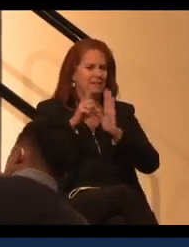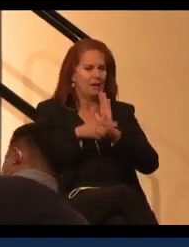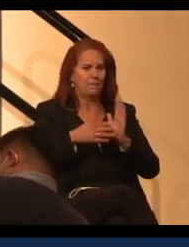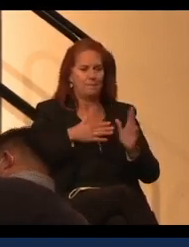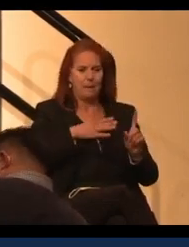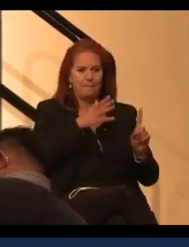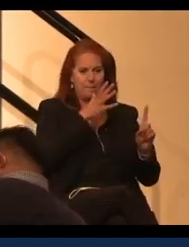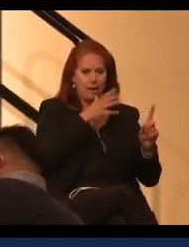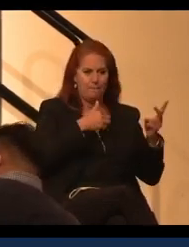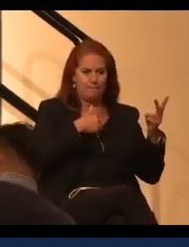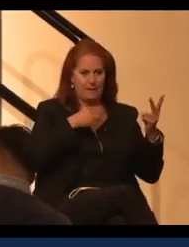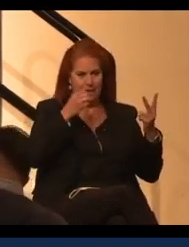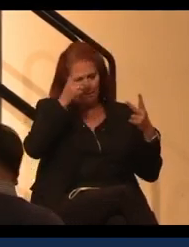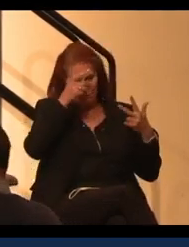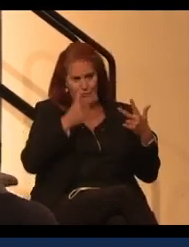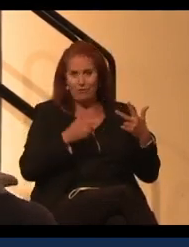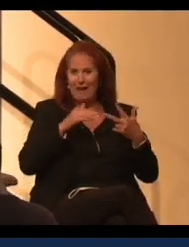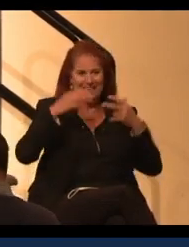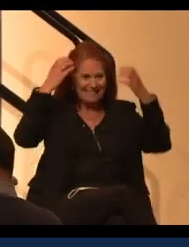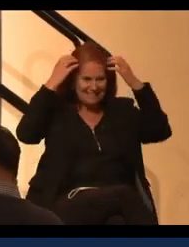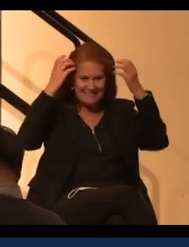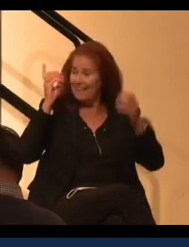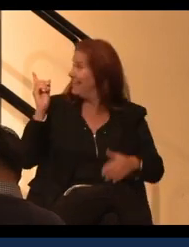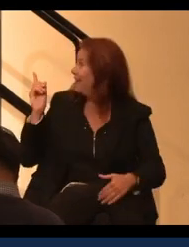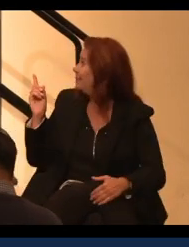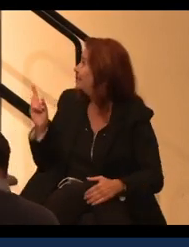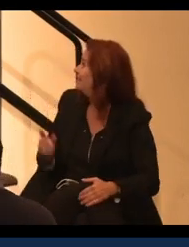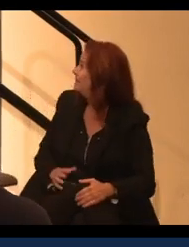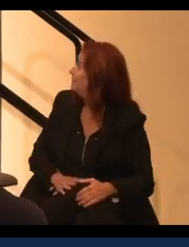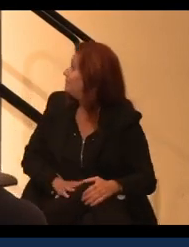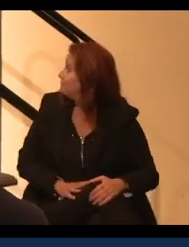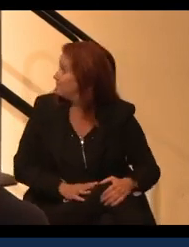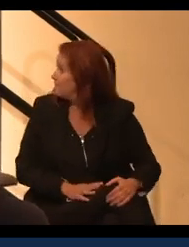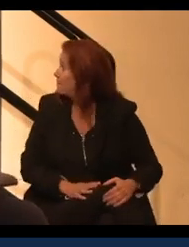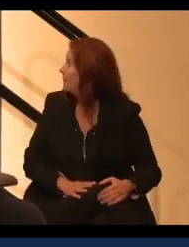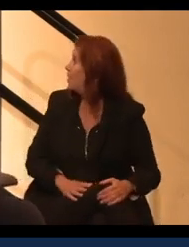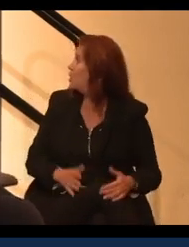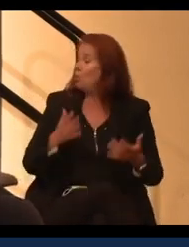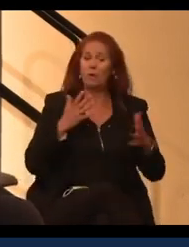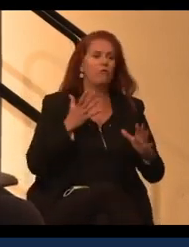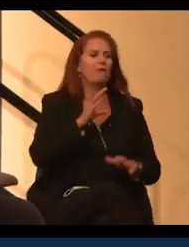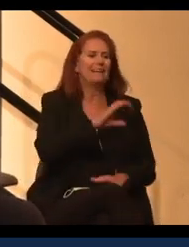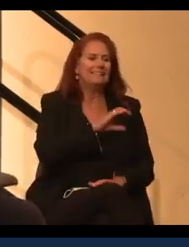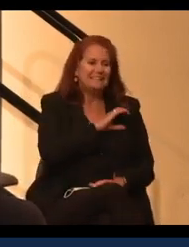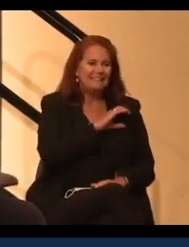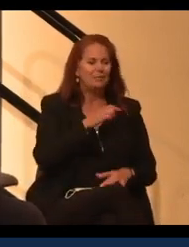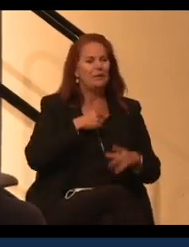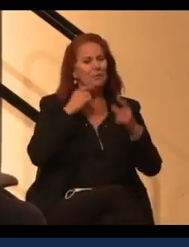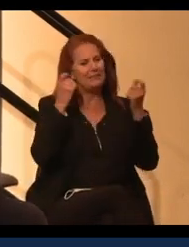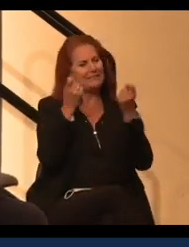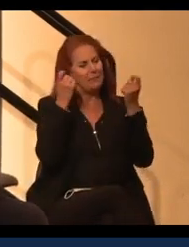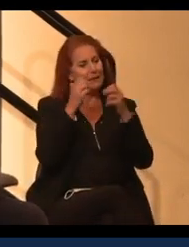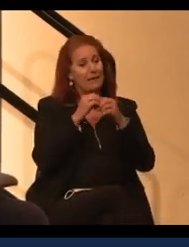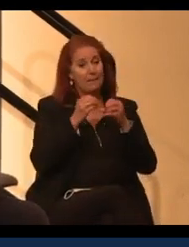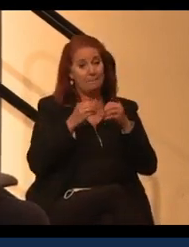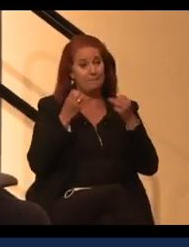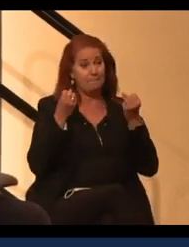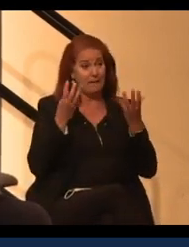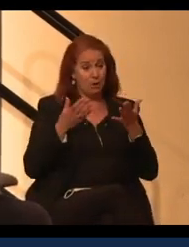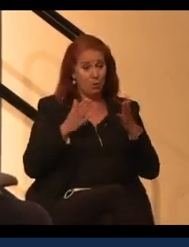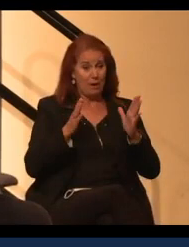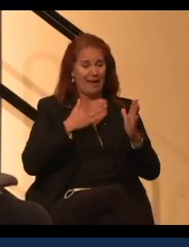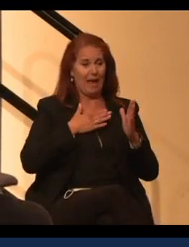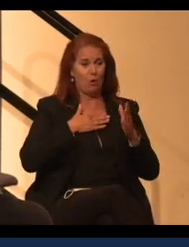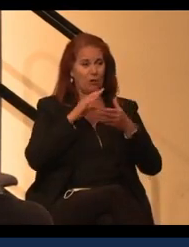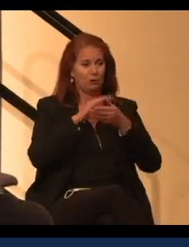mom, me, and my brother at Disneyland. We had become citizens by then, and we were celebrating, and in many ways, our